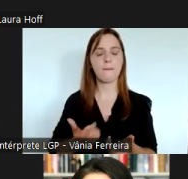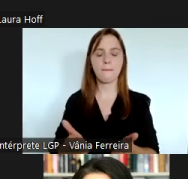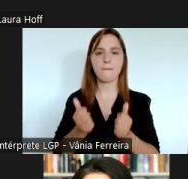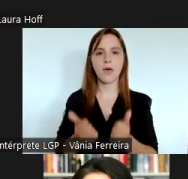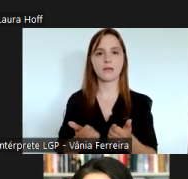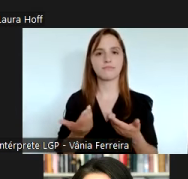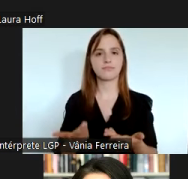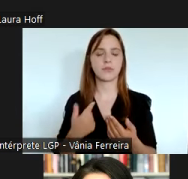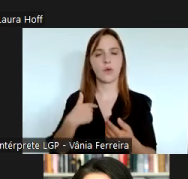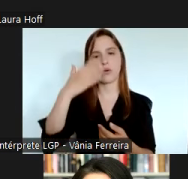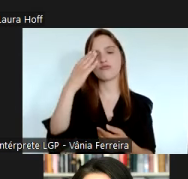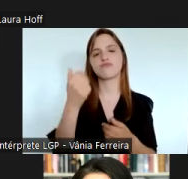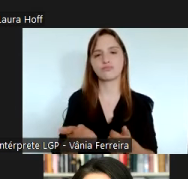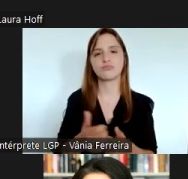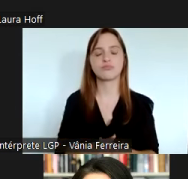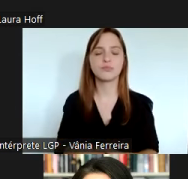beautiful.